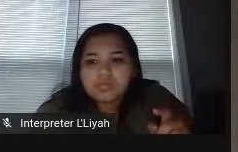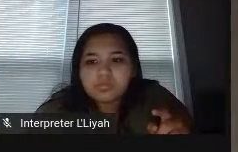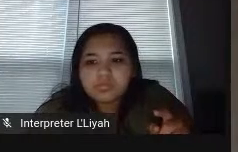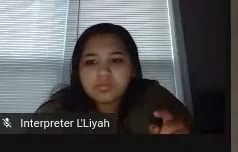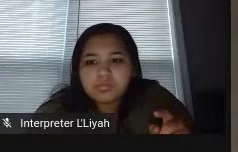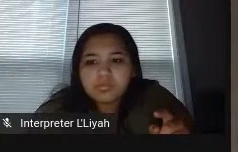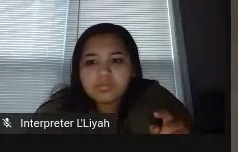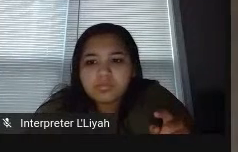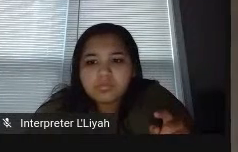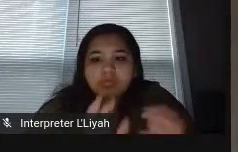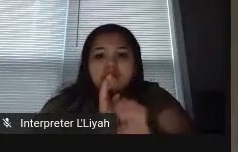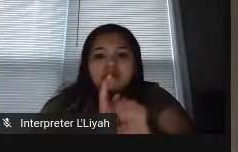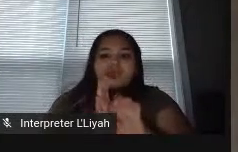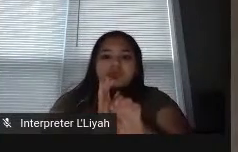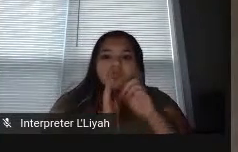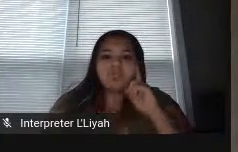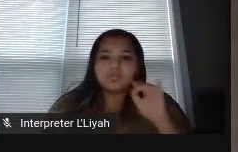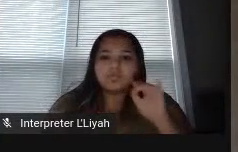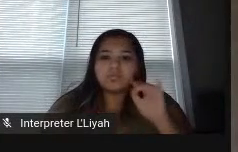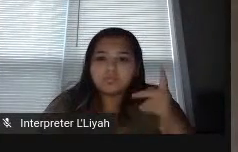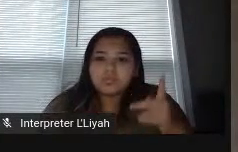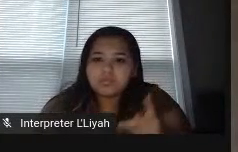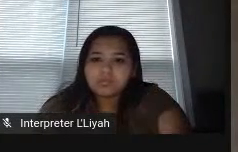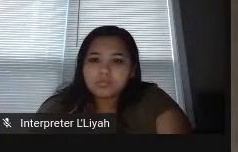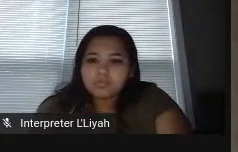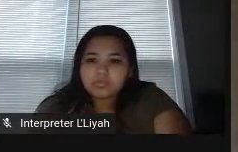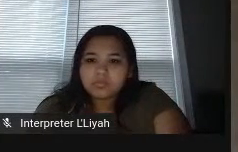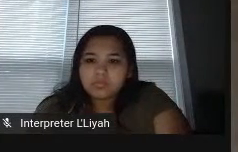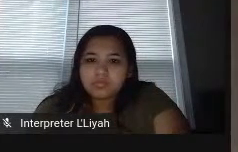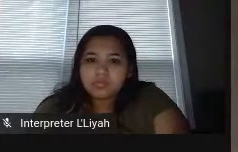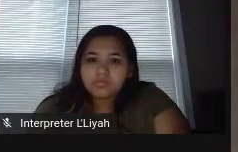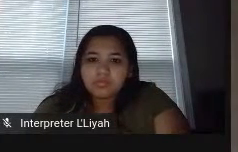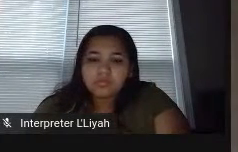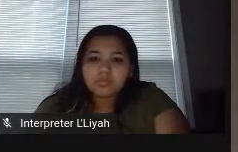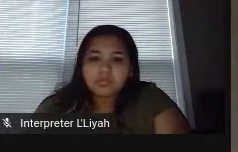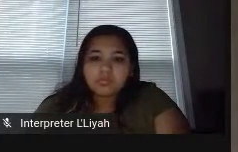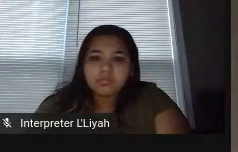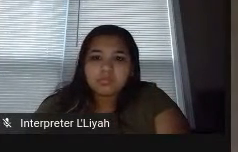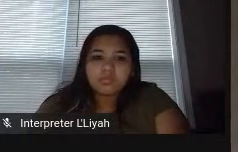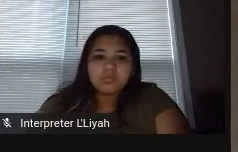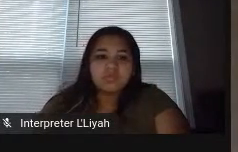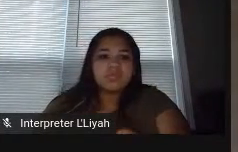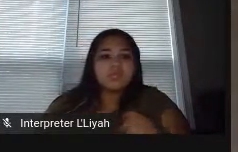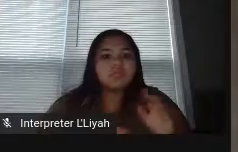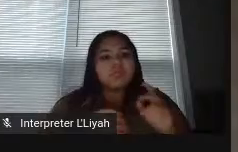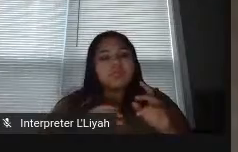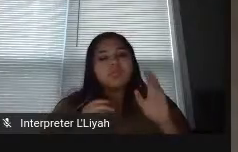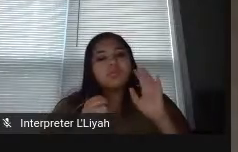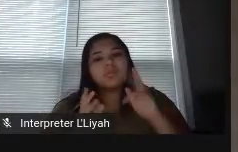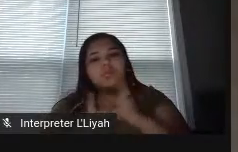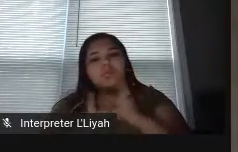an IEP for the anatomy of the IEP in the link once we get this uploaded.